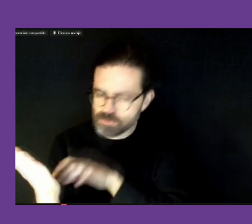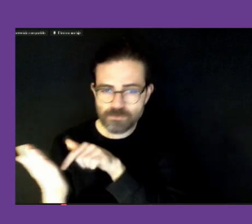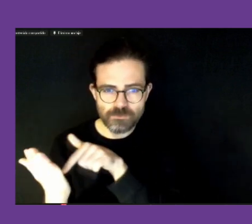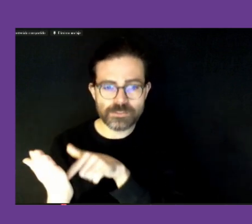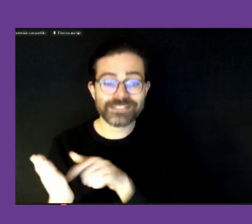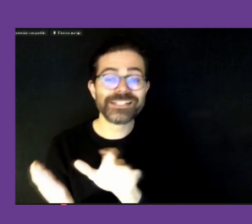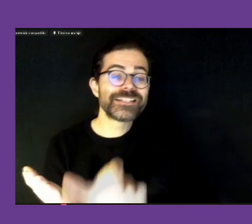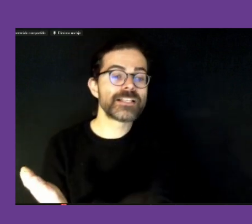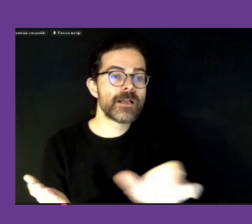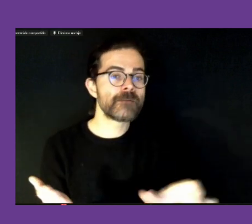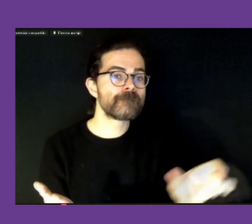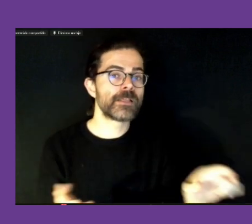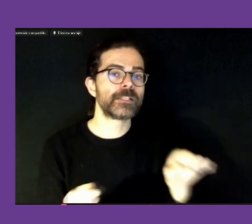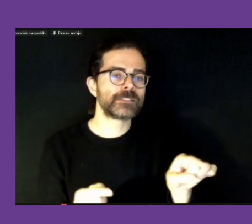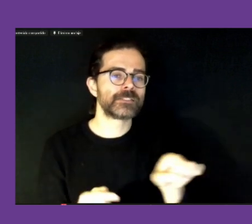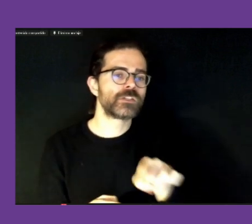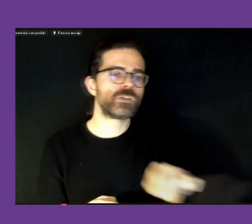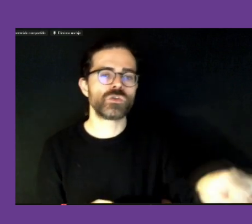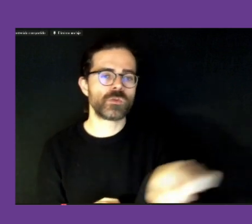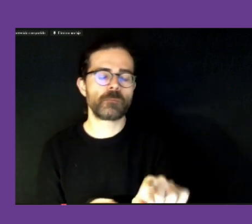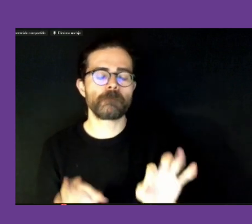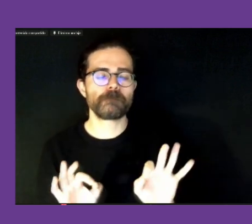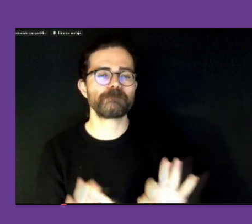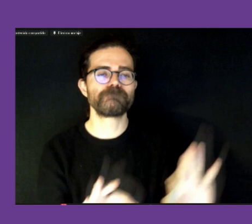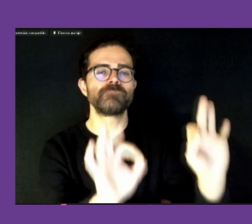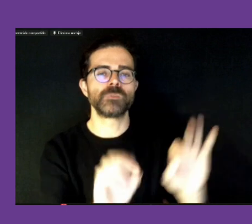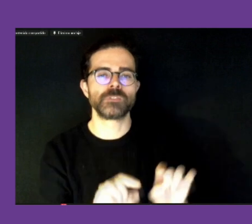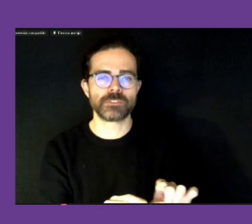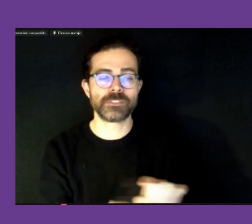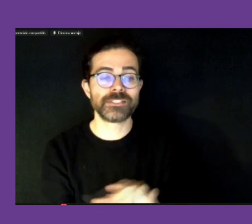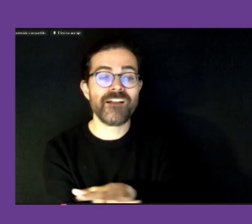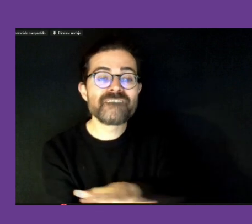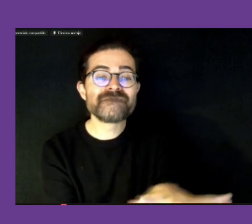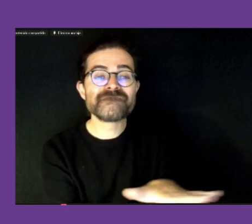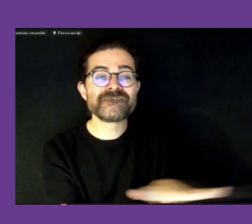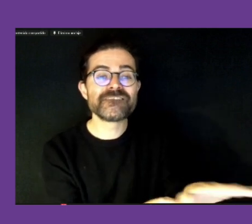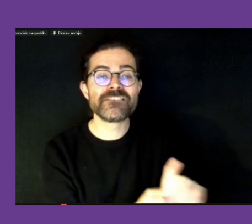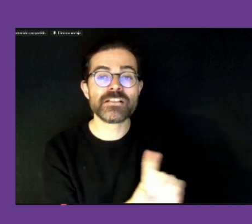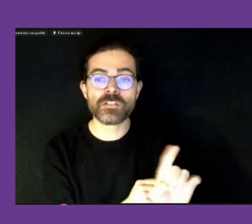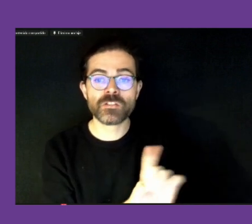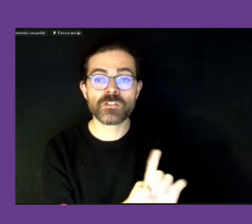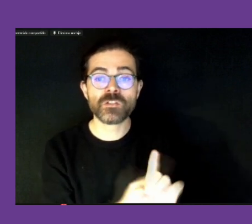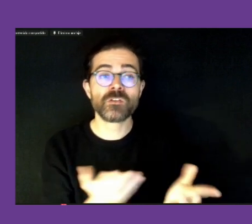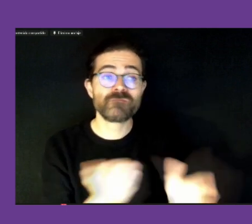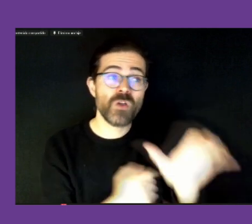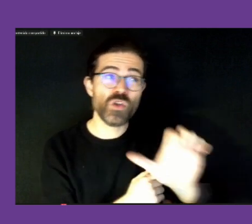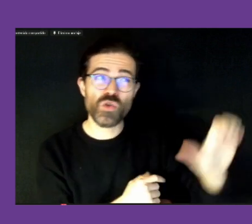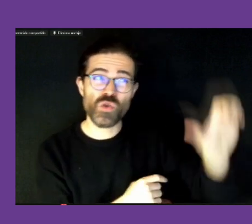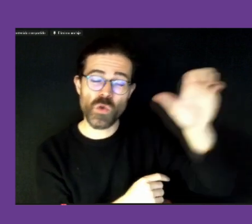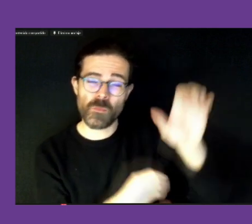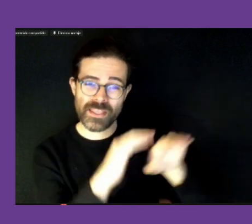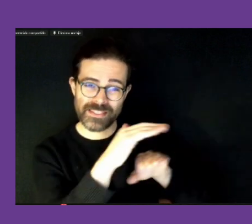mainly not be affected, apart from the parts covered by the European Accessibility Act, which are mainly, in this case,